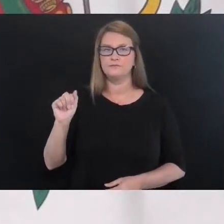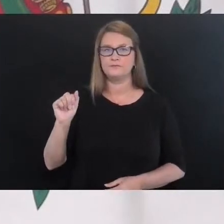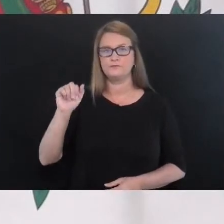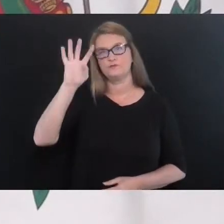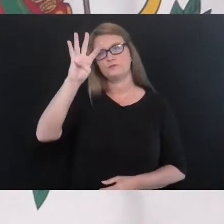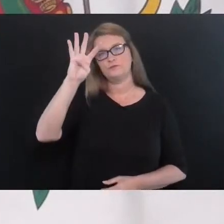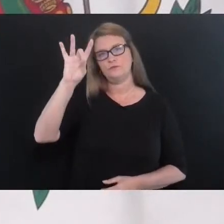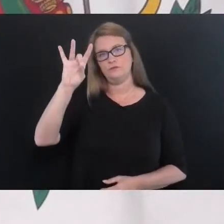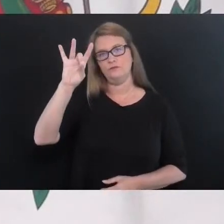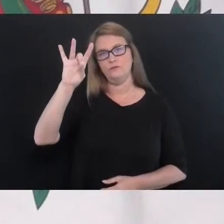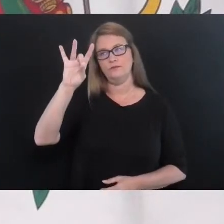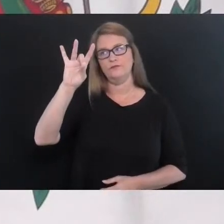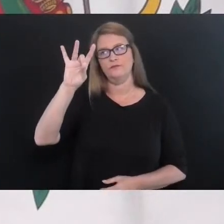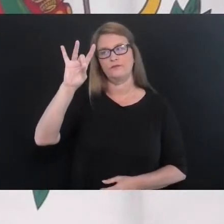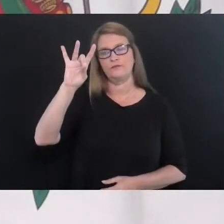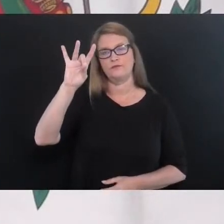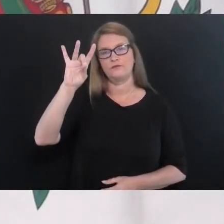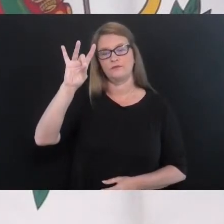The